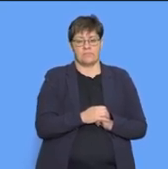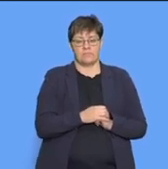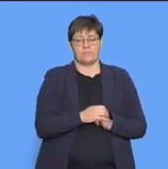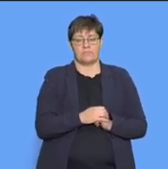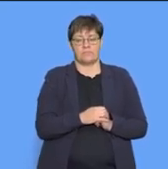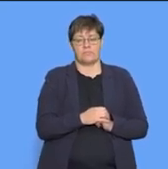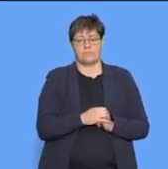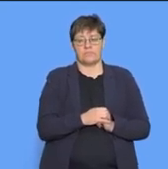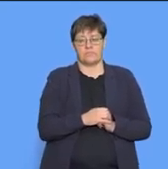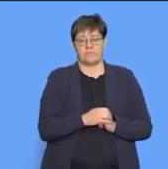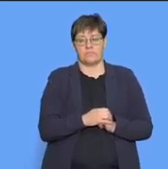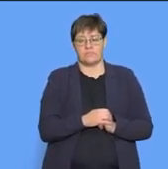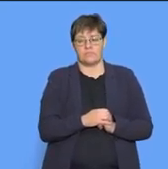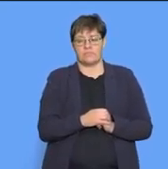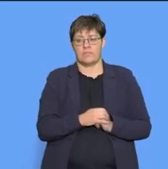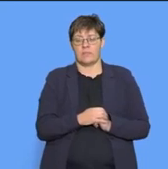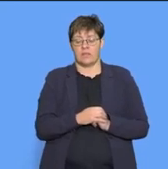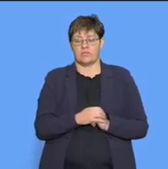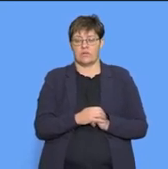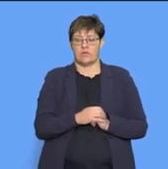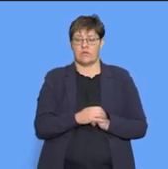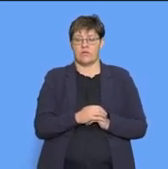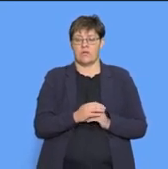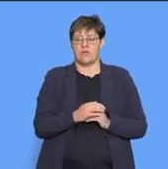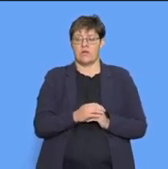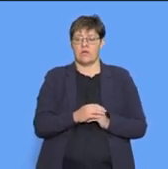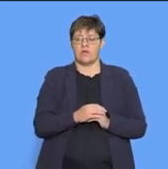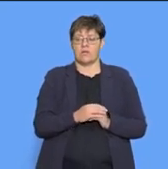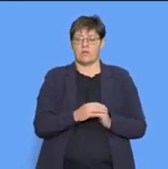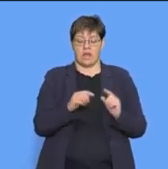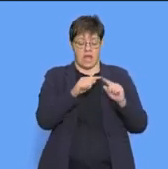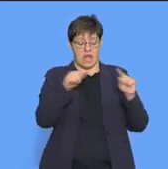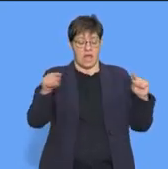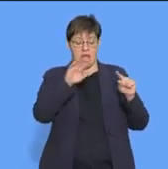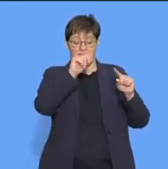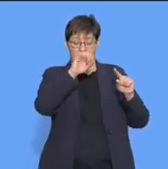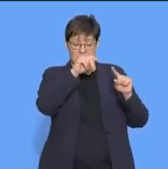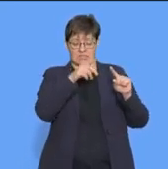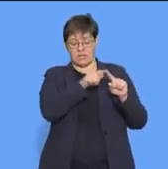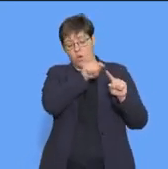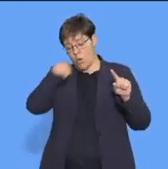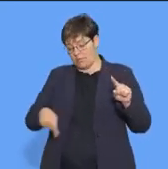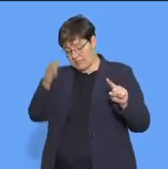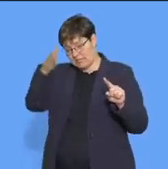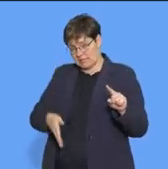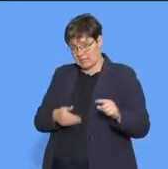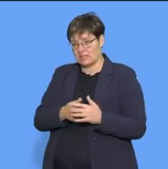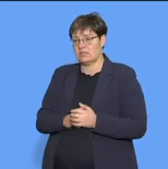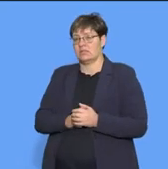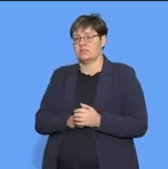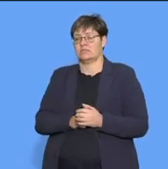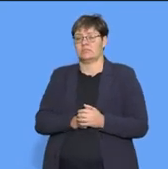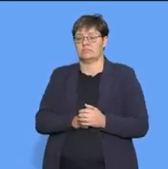So this is the adjacent and this is the opposite. So we're going to use cos of D1 is equal